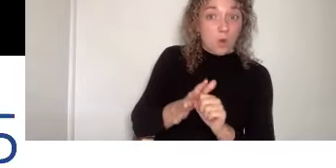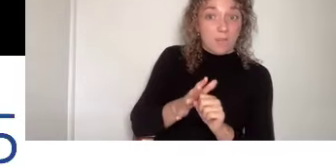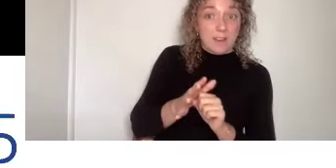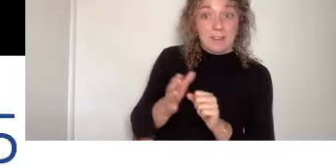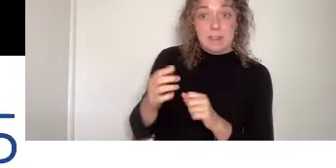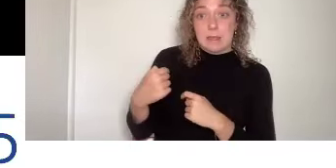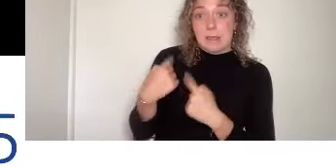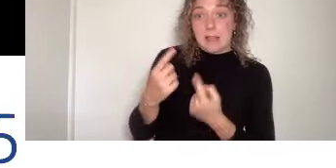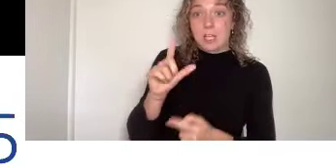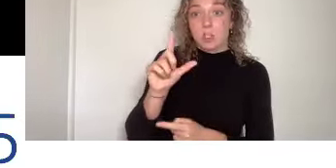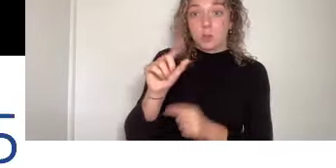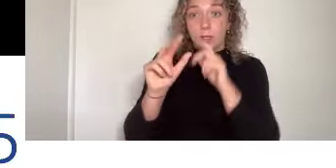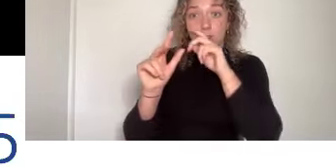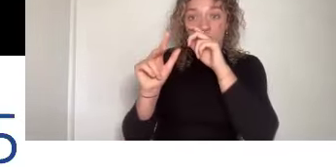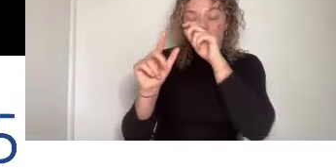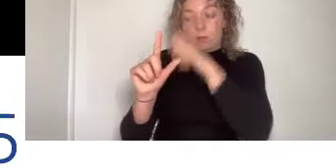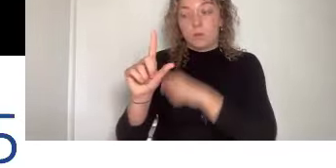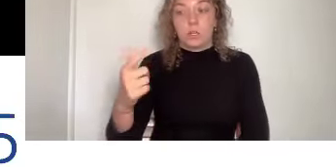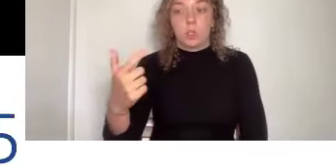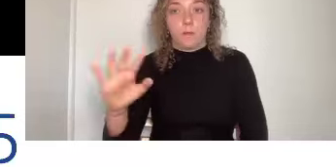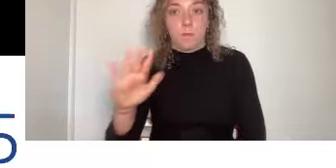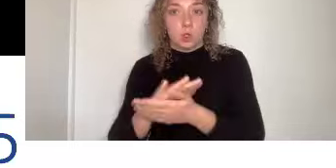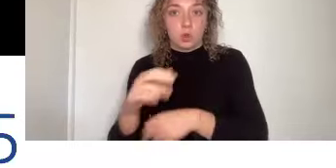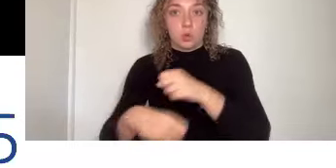last 2023-24 school year, we're at